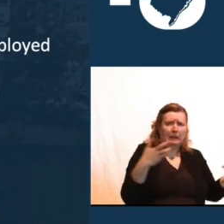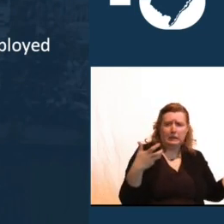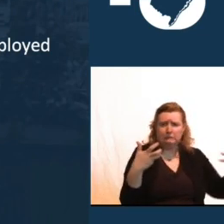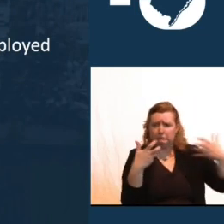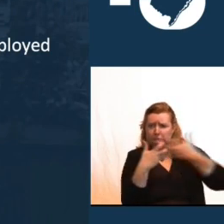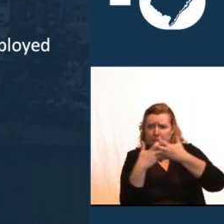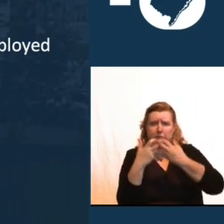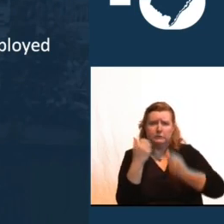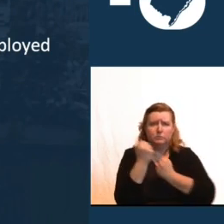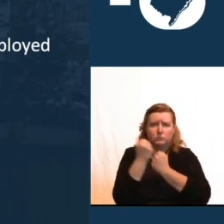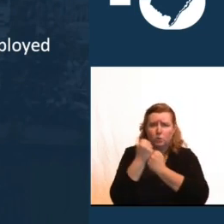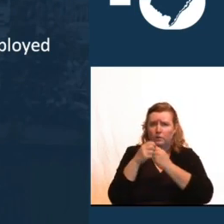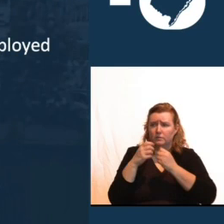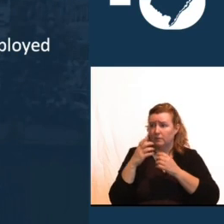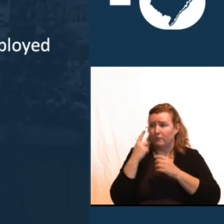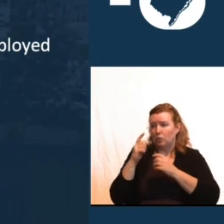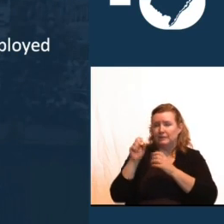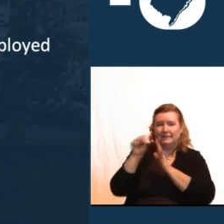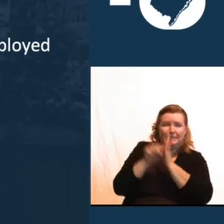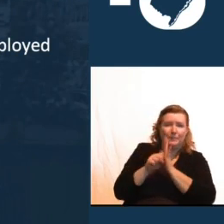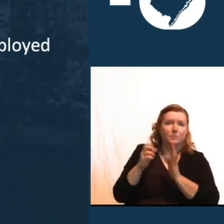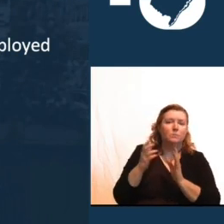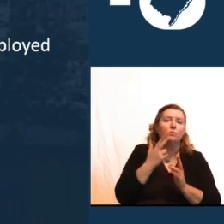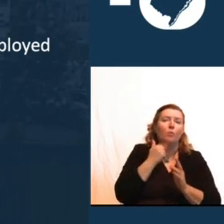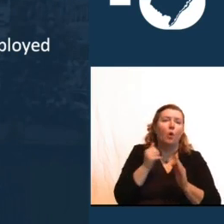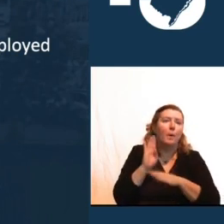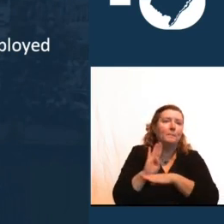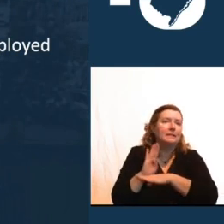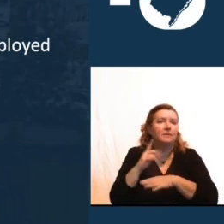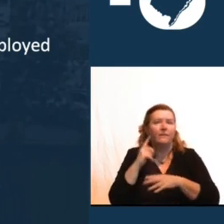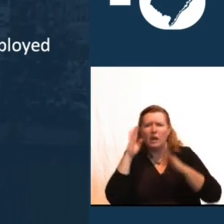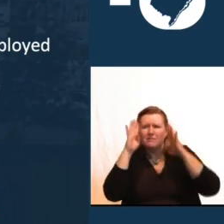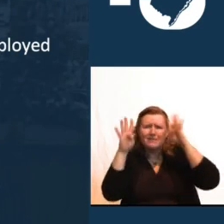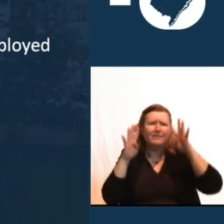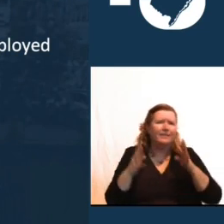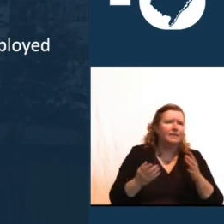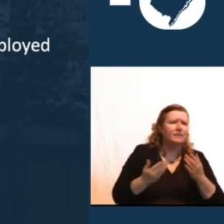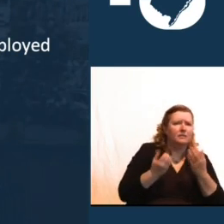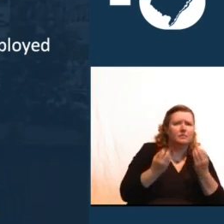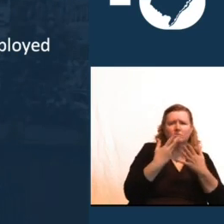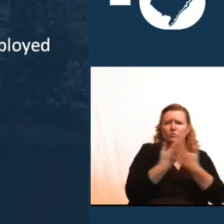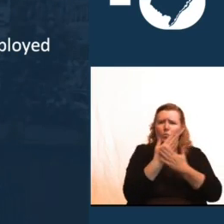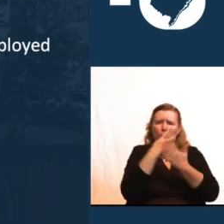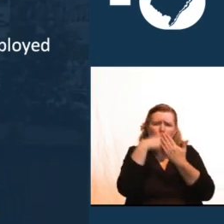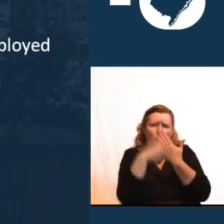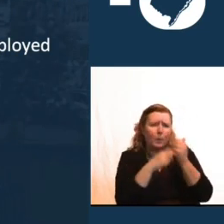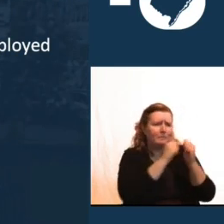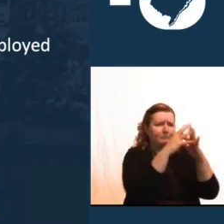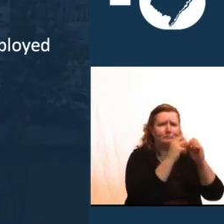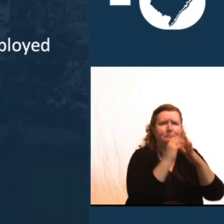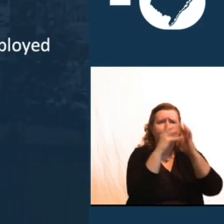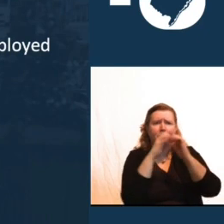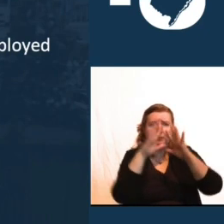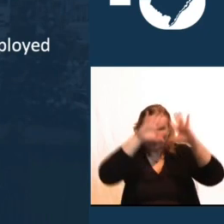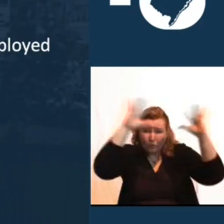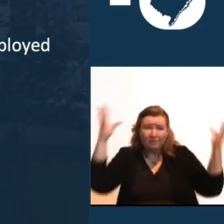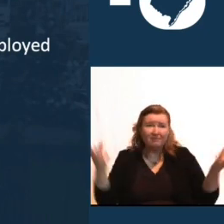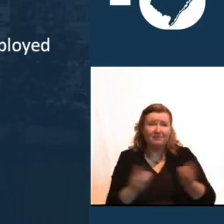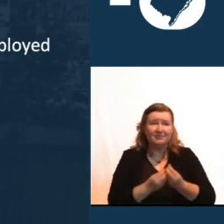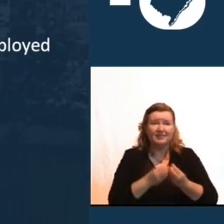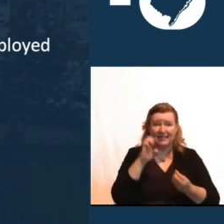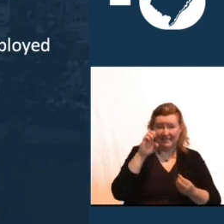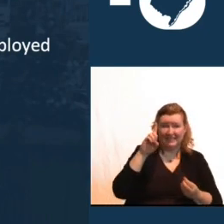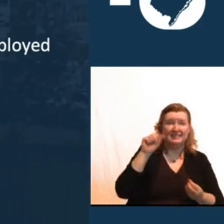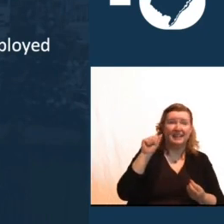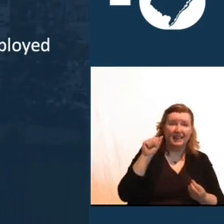new programs. In total, the EDA injected nearly $850 million into small businesses up